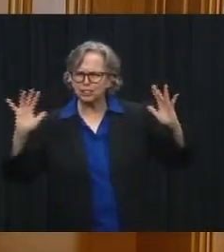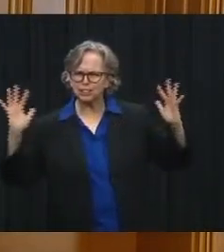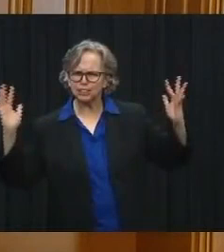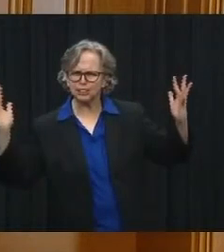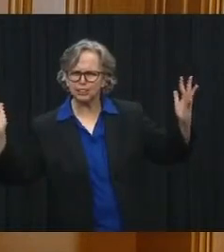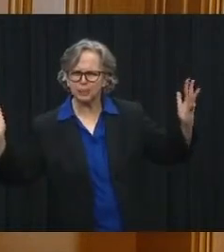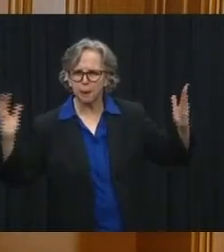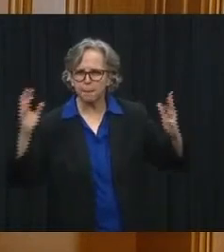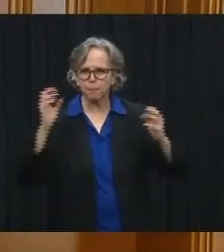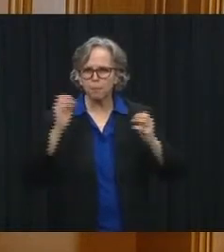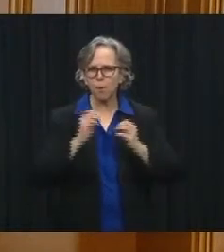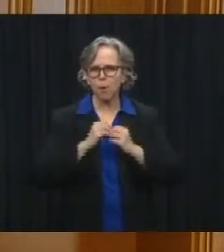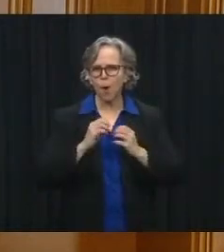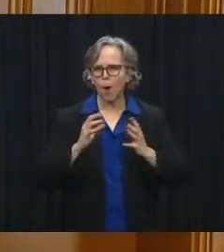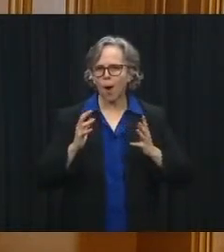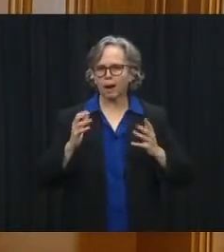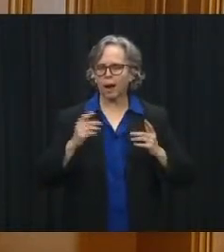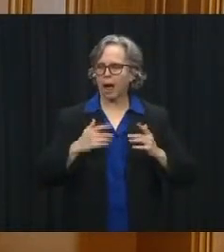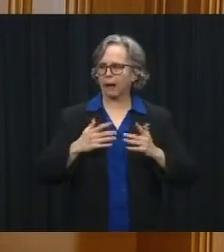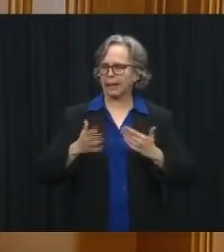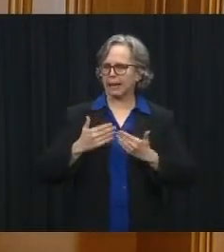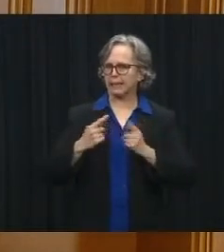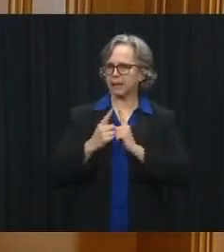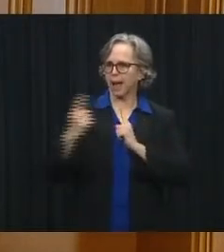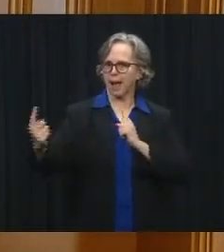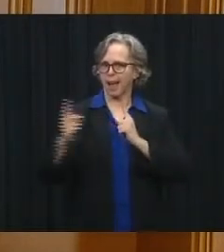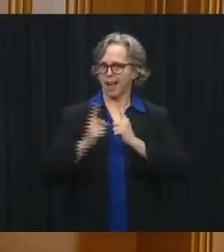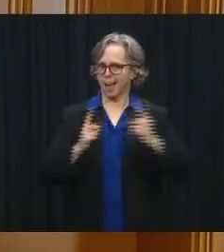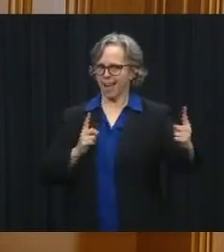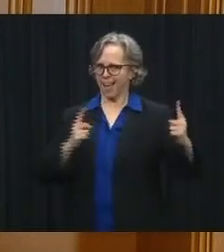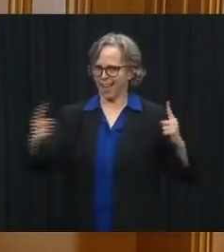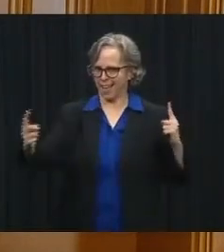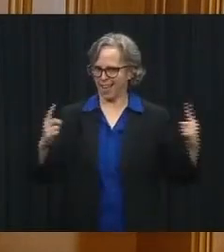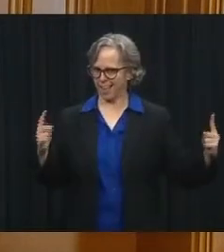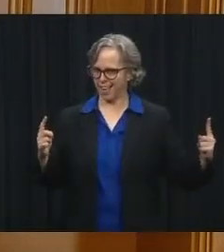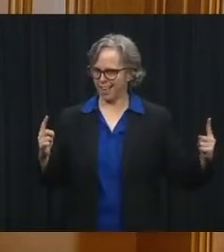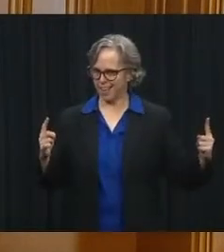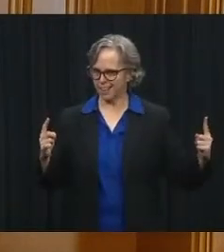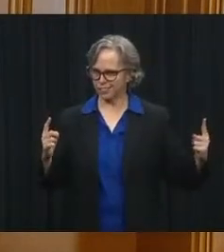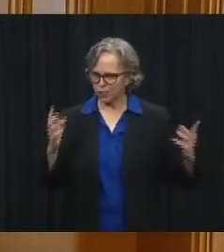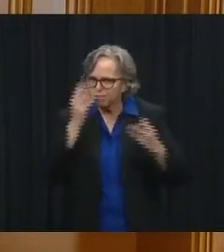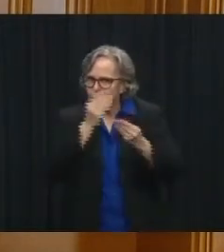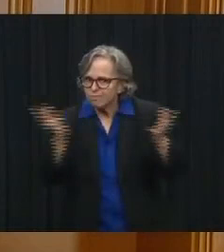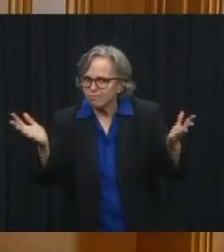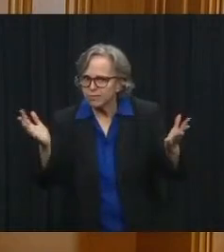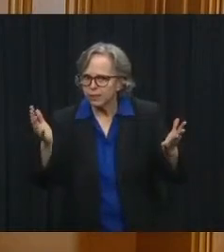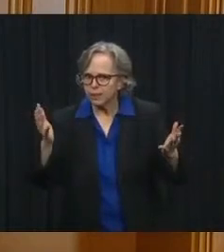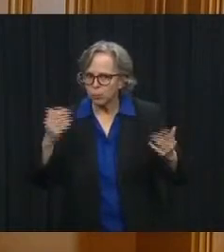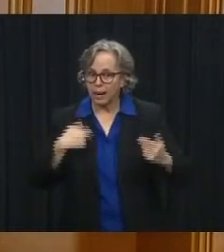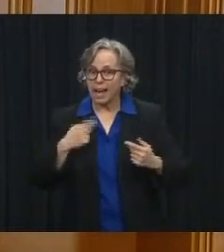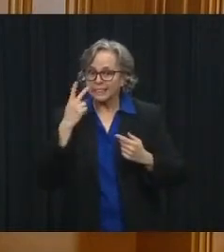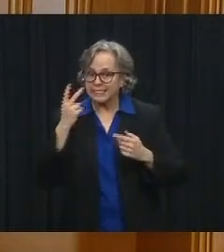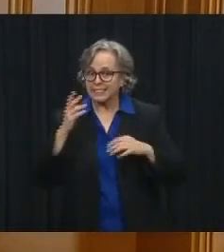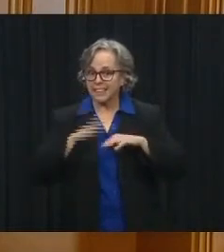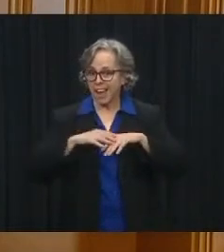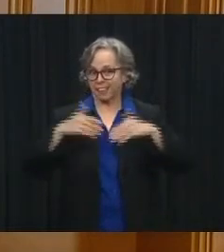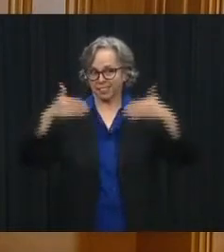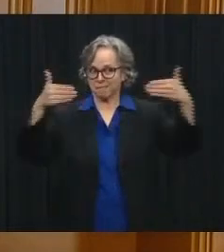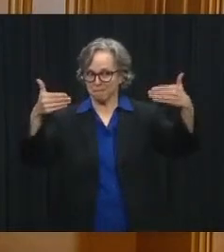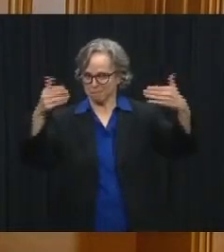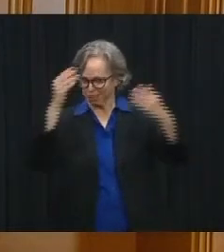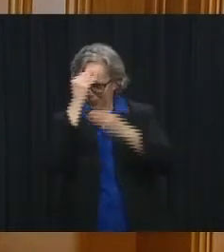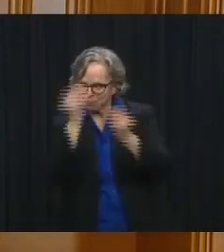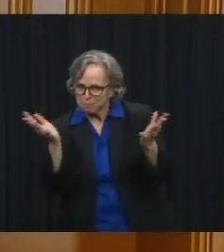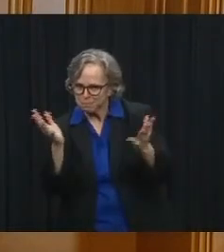practice the distancing. So that's what I'm looking at. Those of you at home cannot see that. So. Governor, this is Martinez